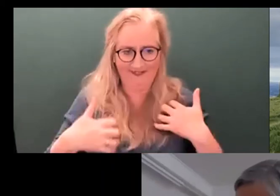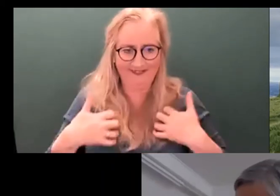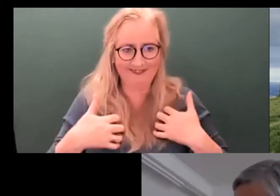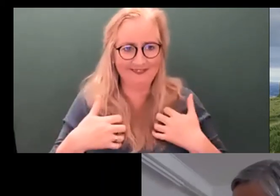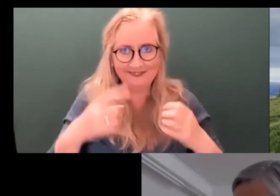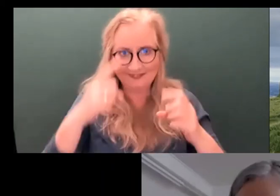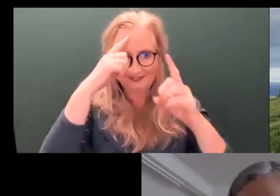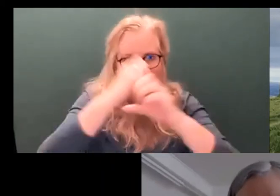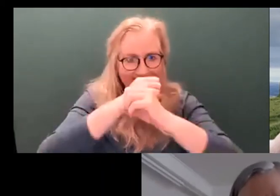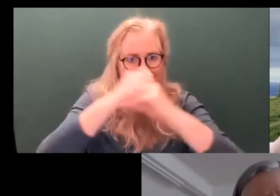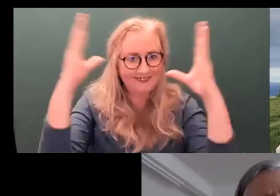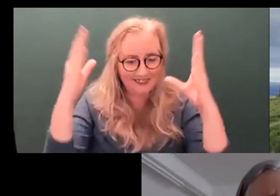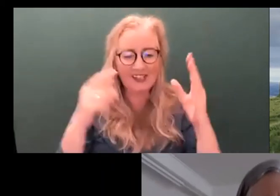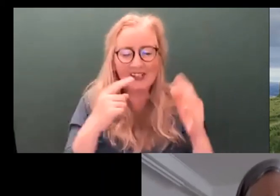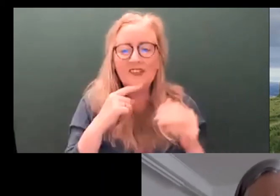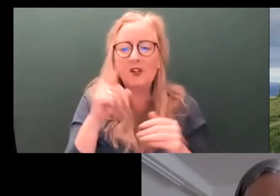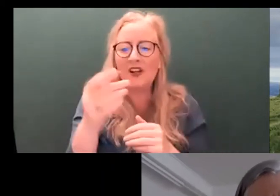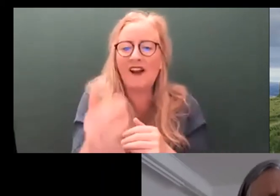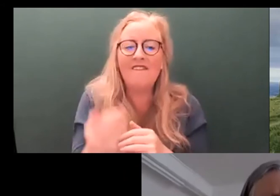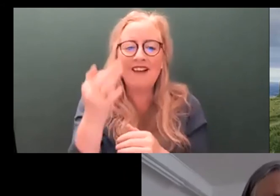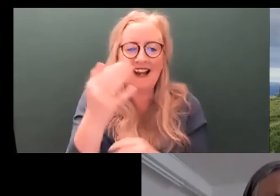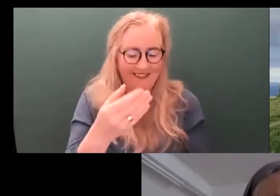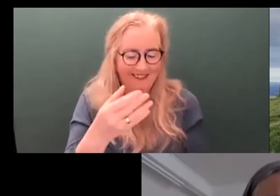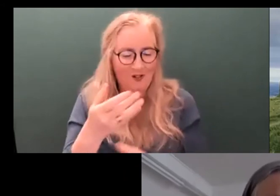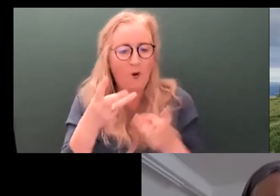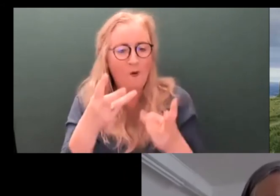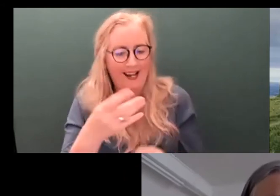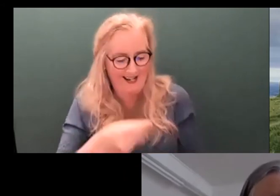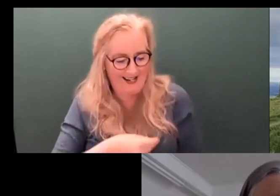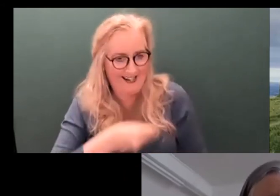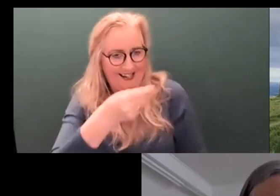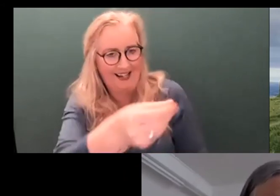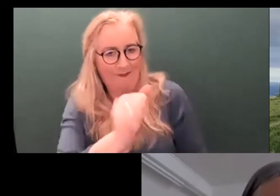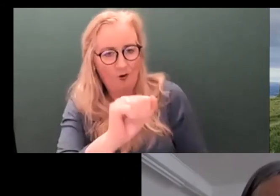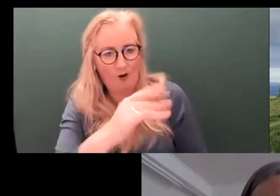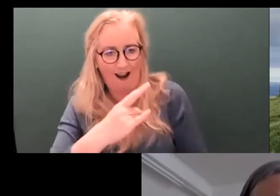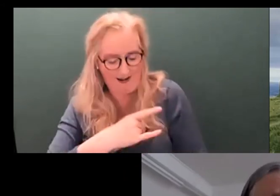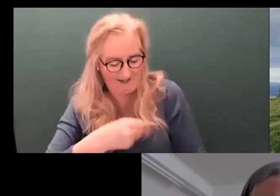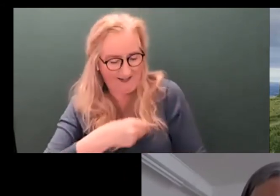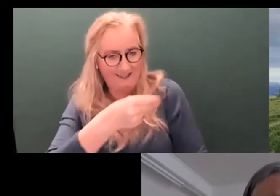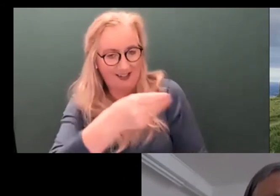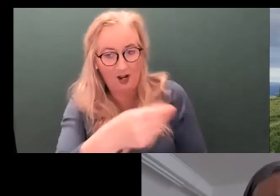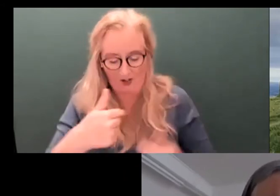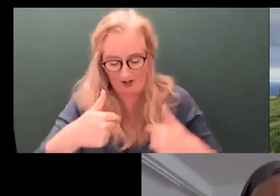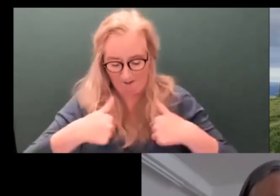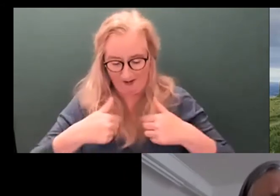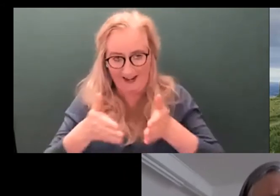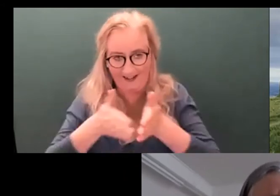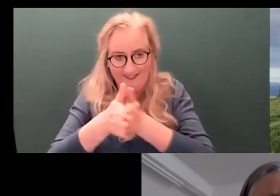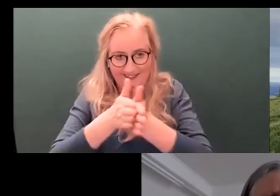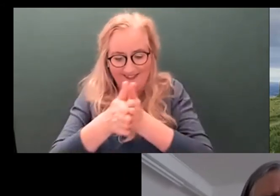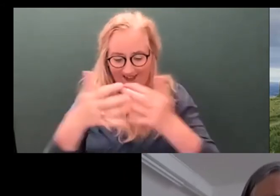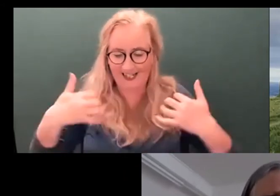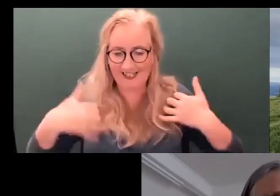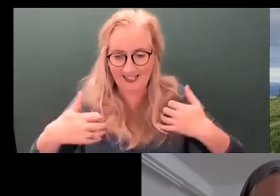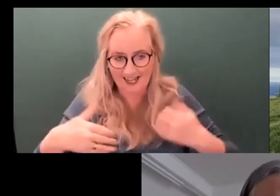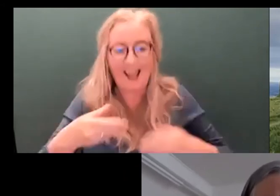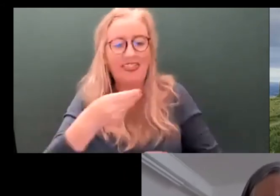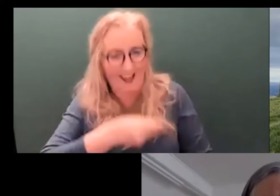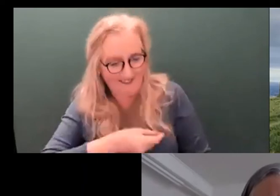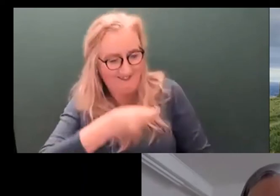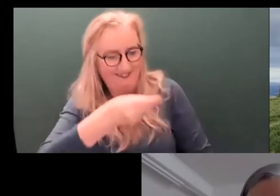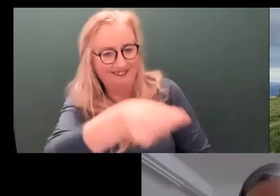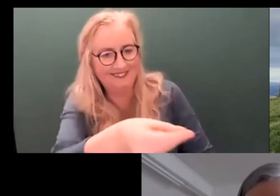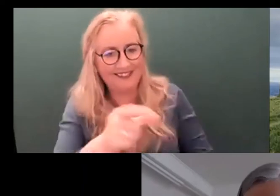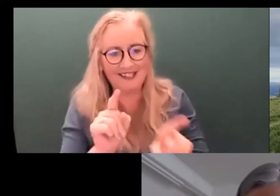Lysanne, when you said you find a way to give your heart to the children. You find something that fires you and then you are able to find a way to fire